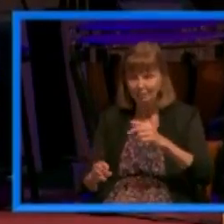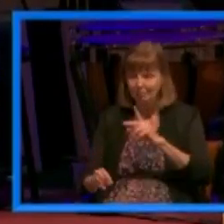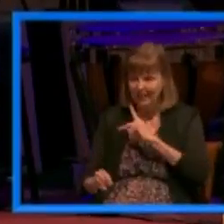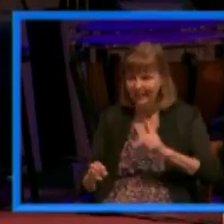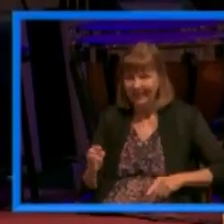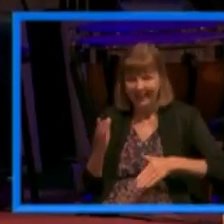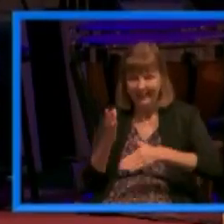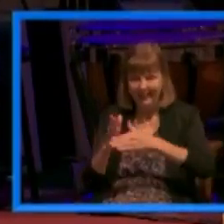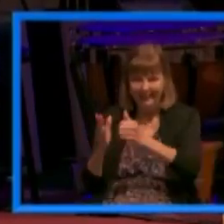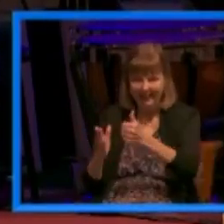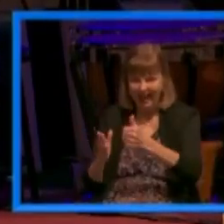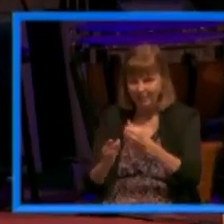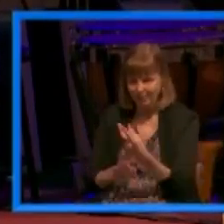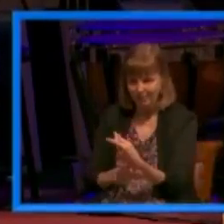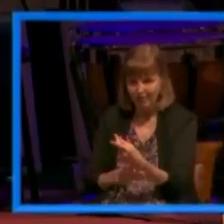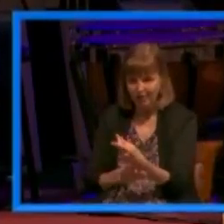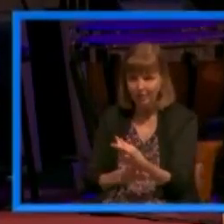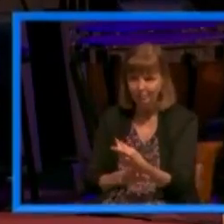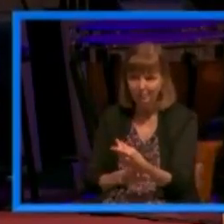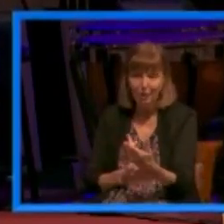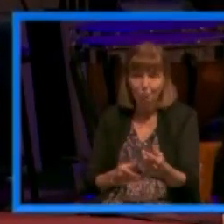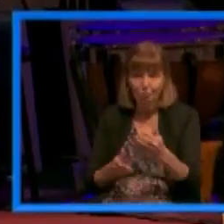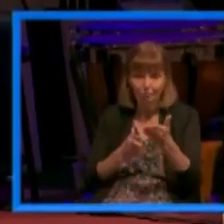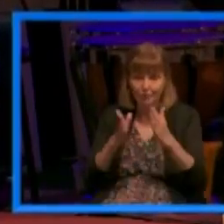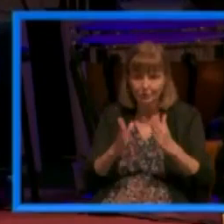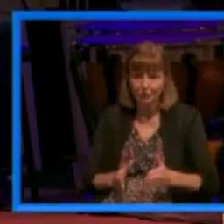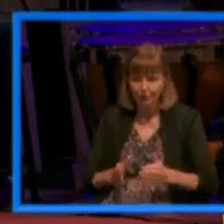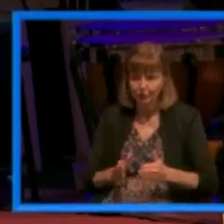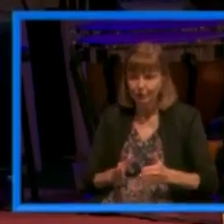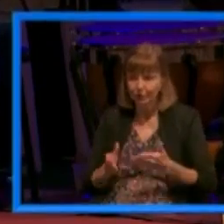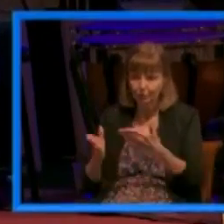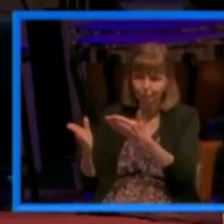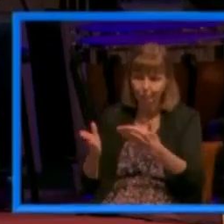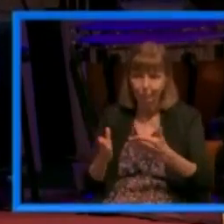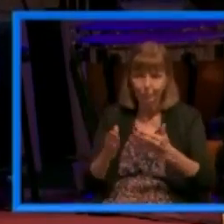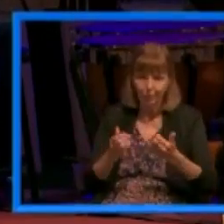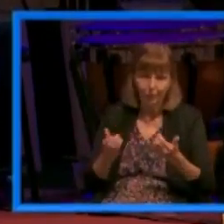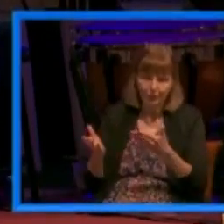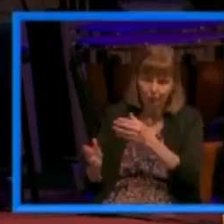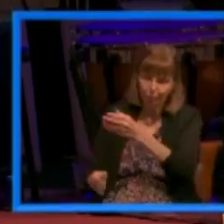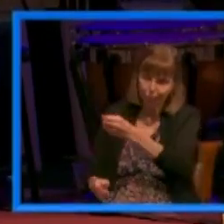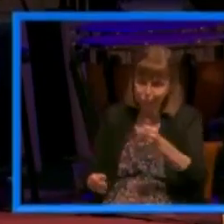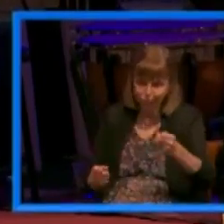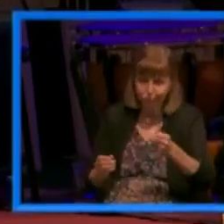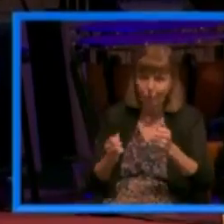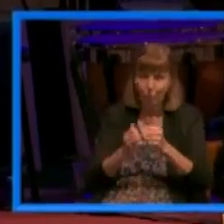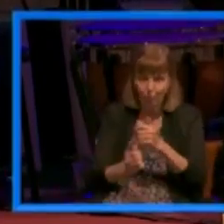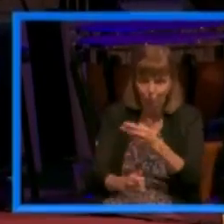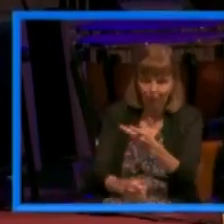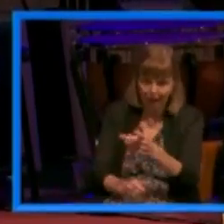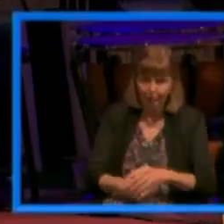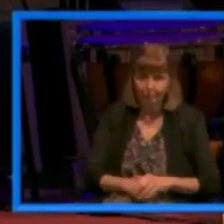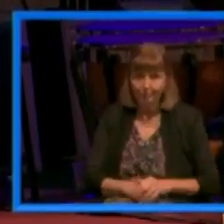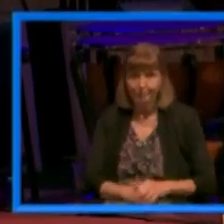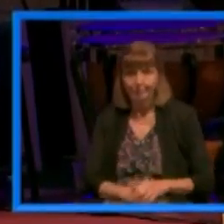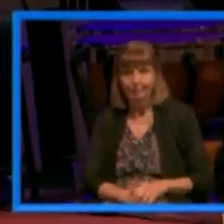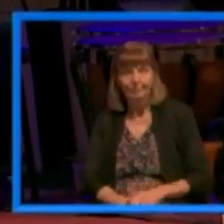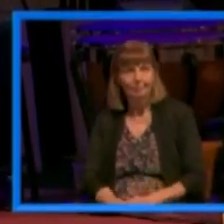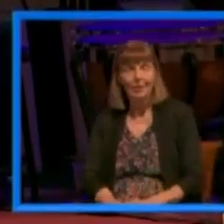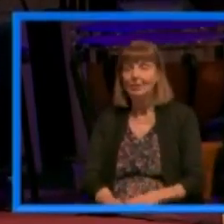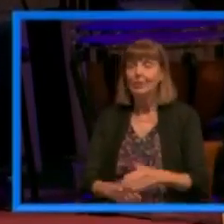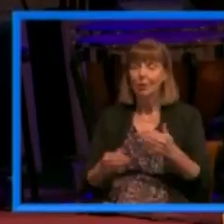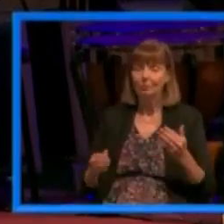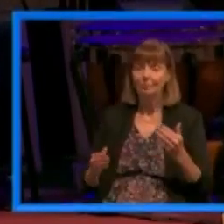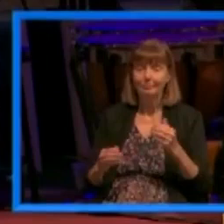prevented me from bearing children. Go unto my servant that it may be that I shall obtain children by her. And